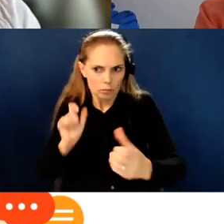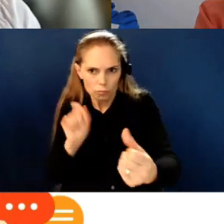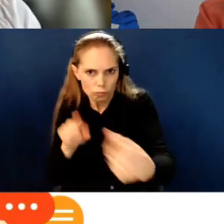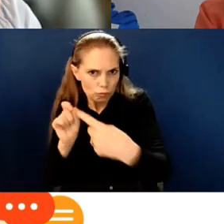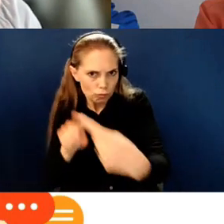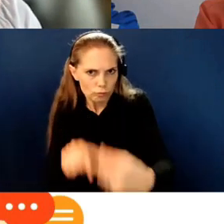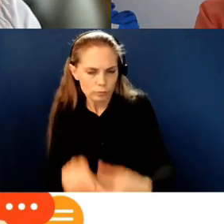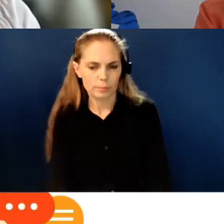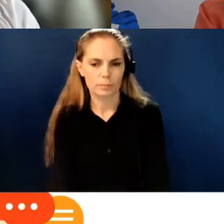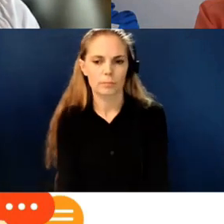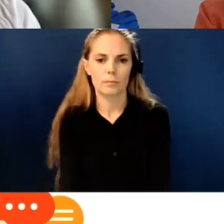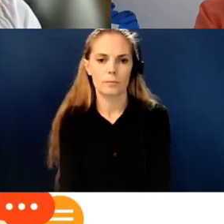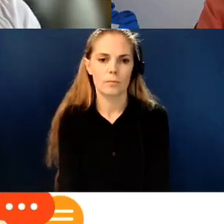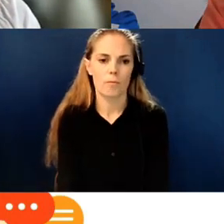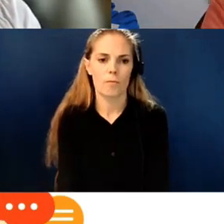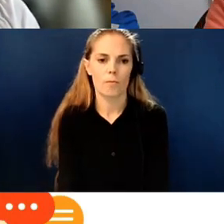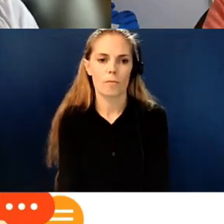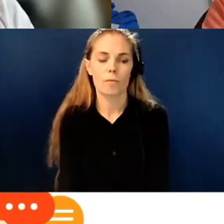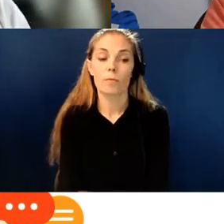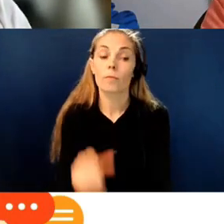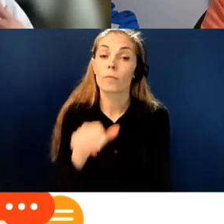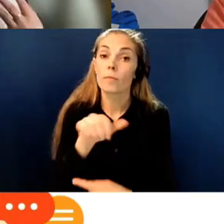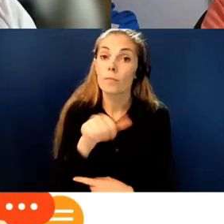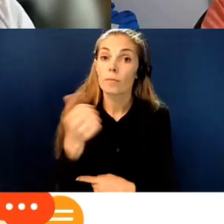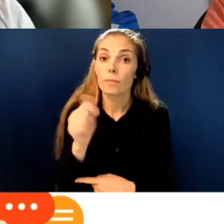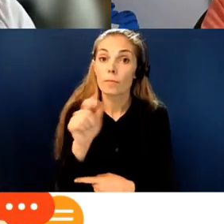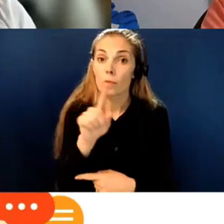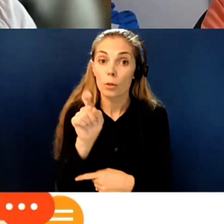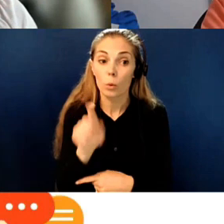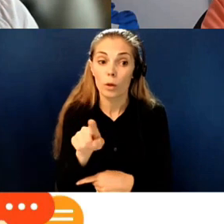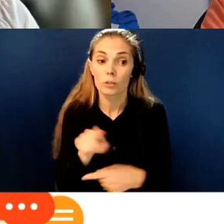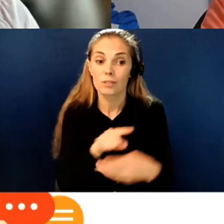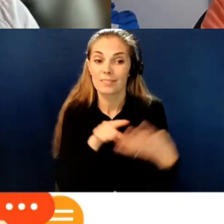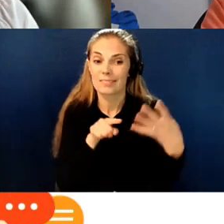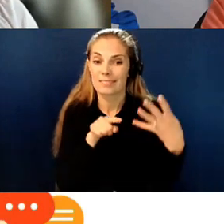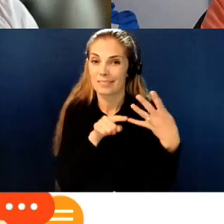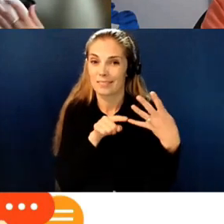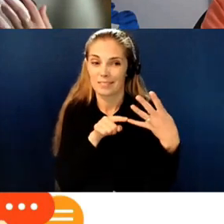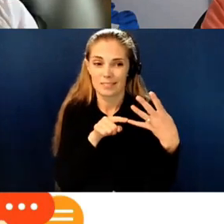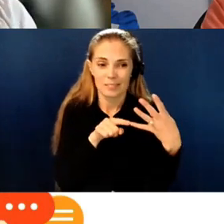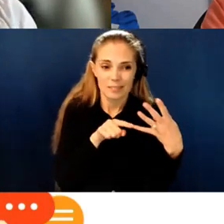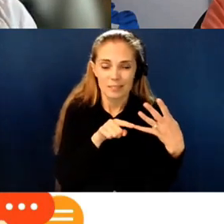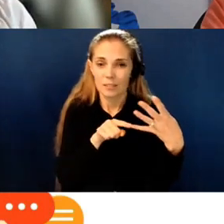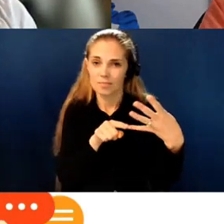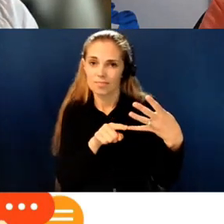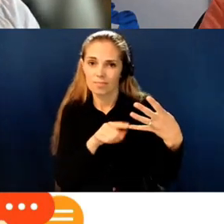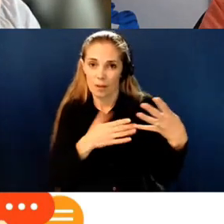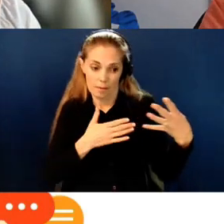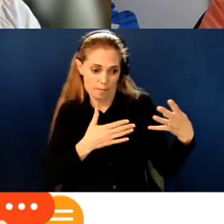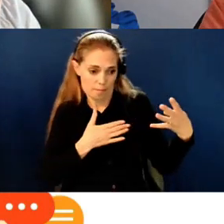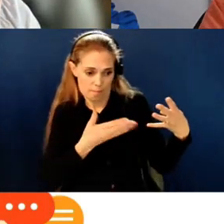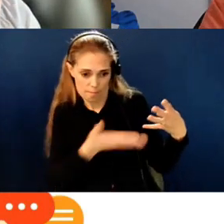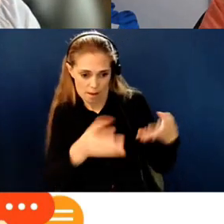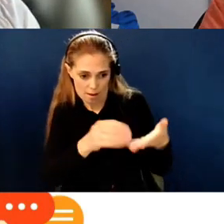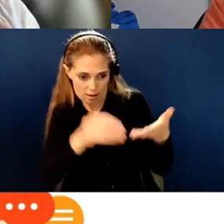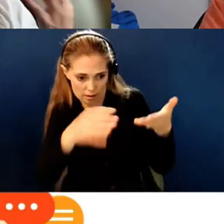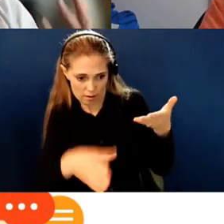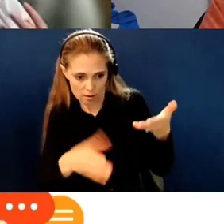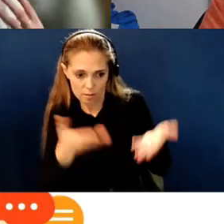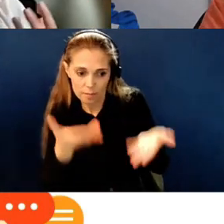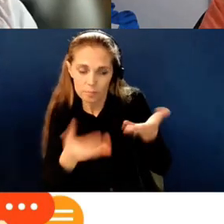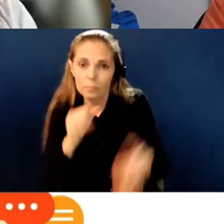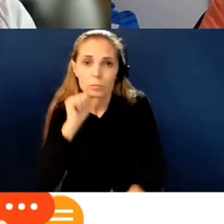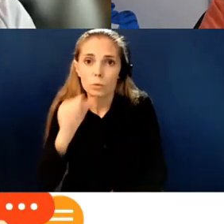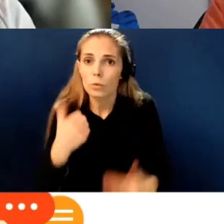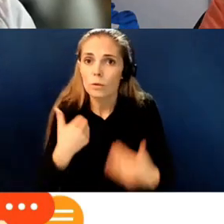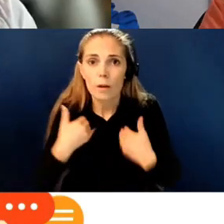that we discuss and we hear is, my learners may not have a phone or may not know how texting works. So we want